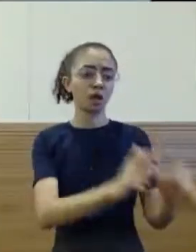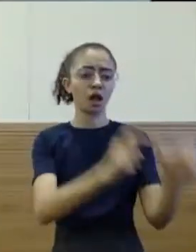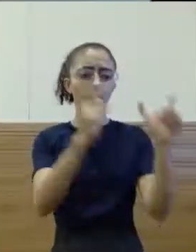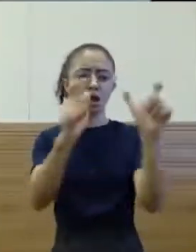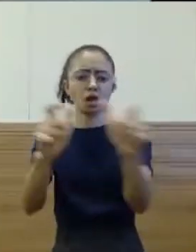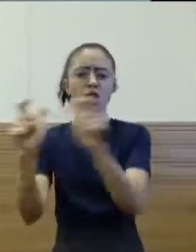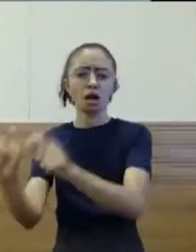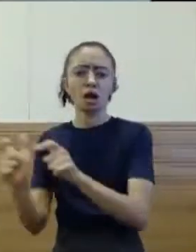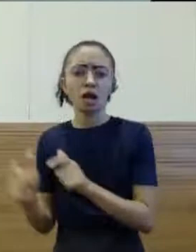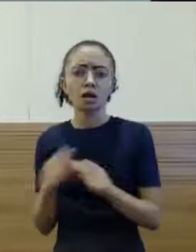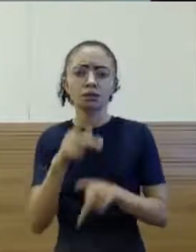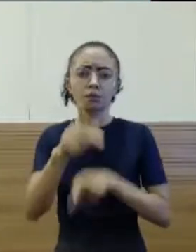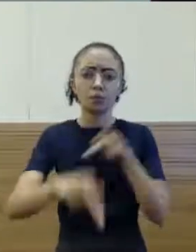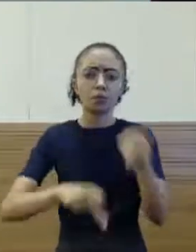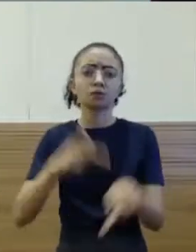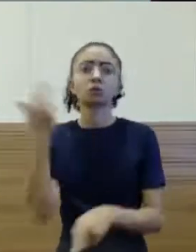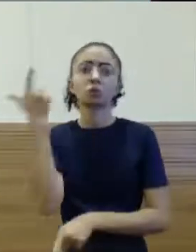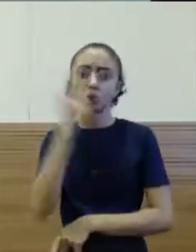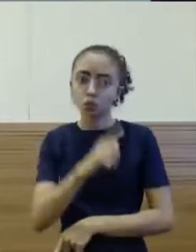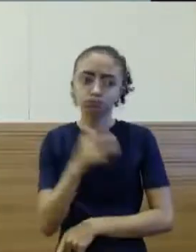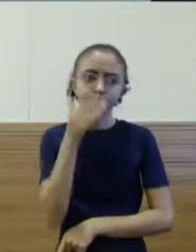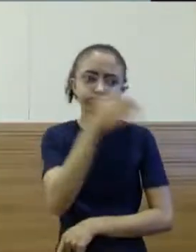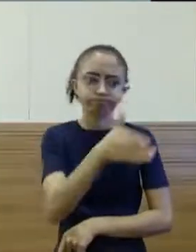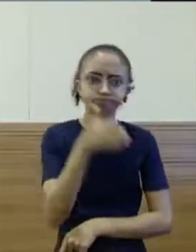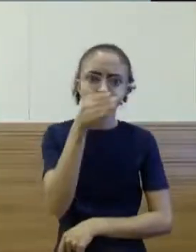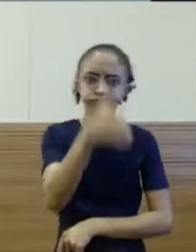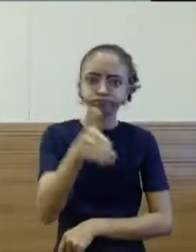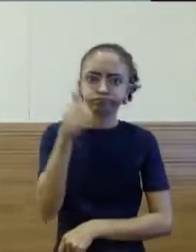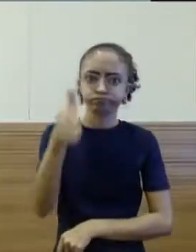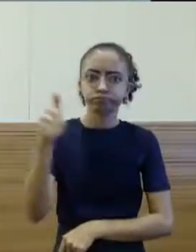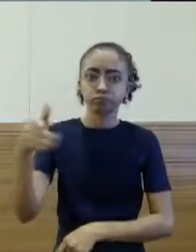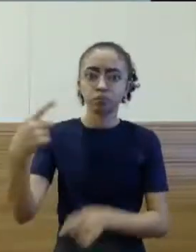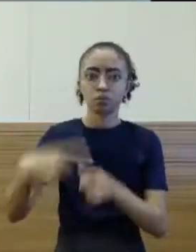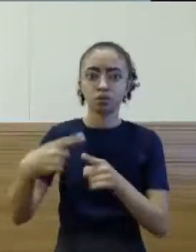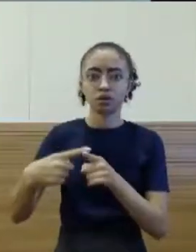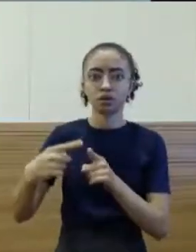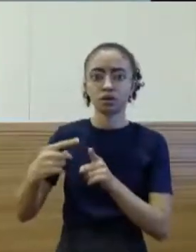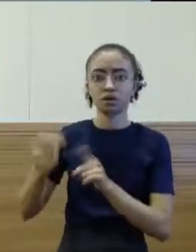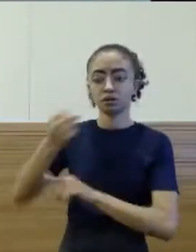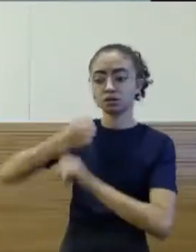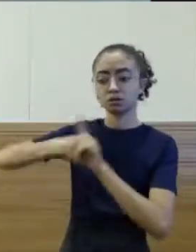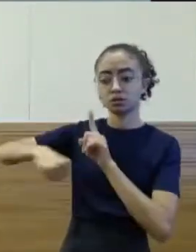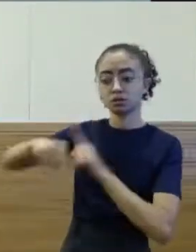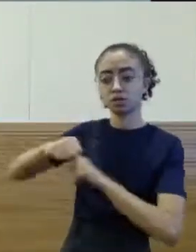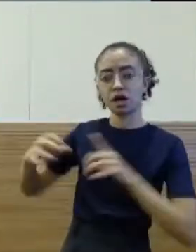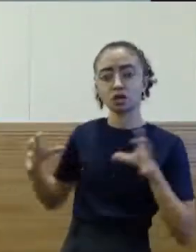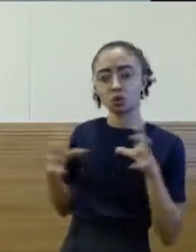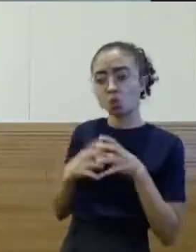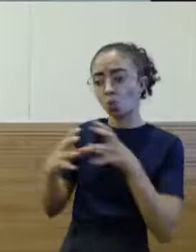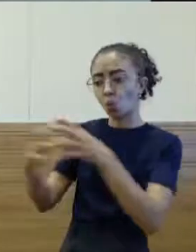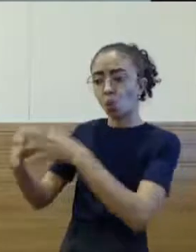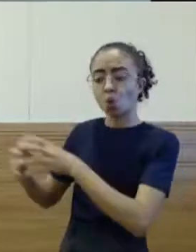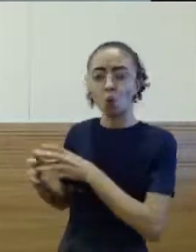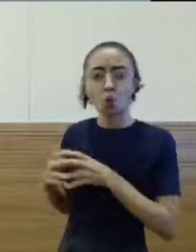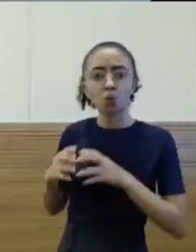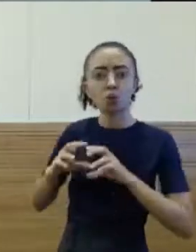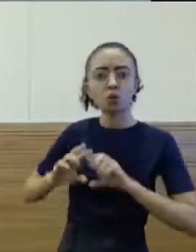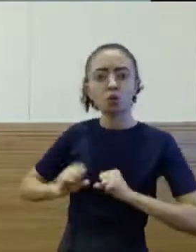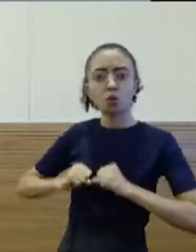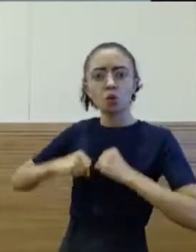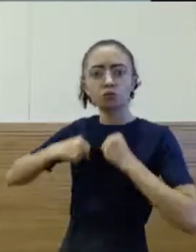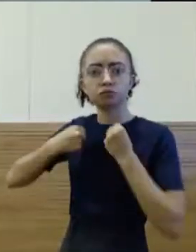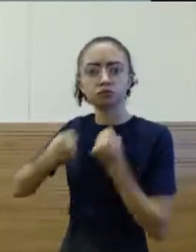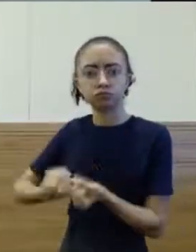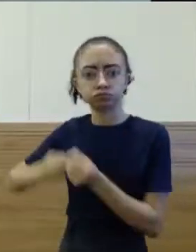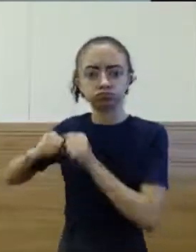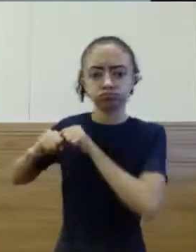areas of the las population, organizaciones because civiles civil organizations, tuvieron este impulso para they hacer had esta this difusión, boost